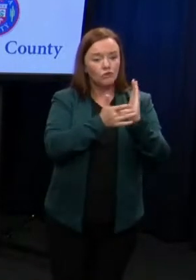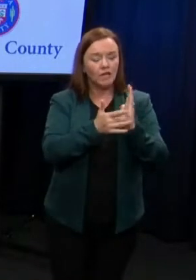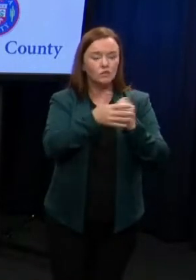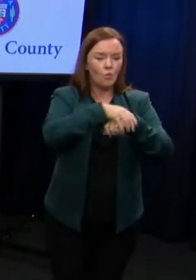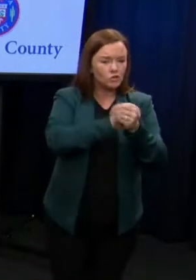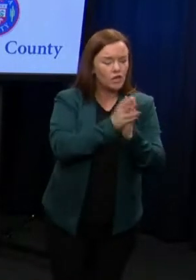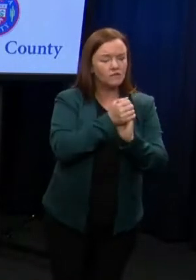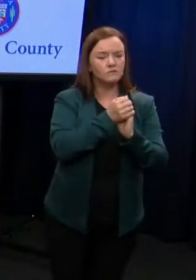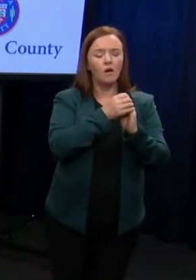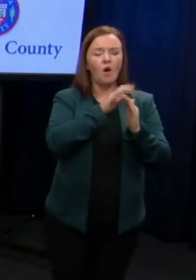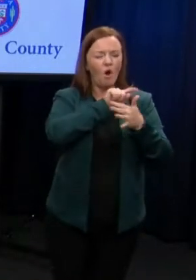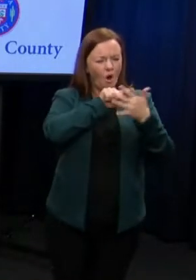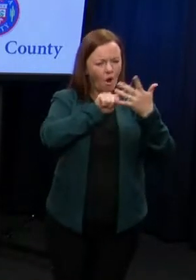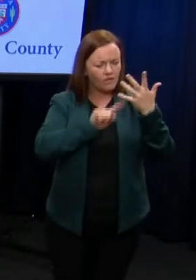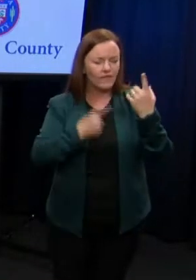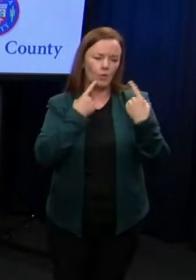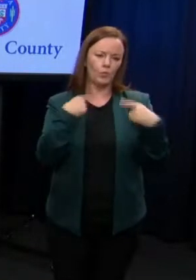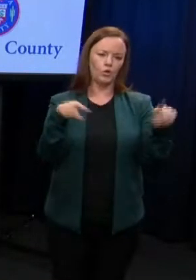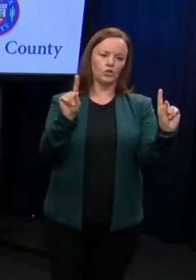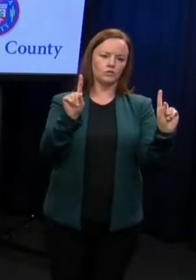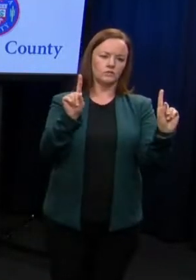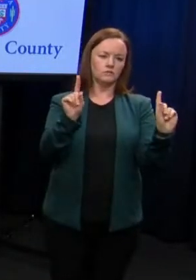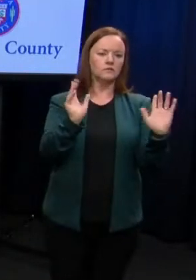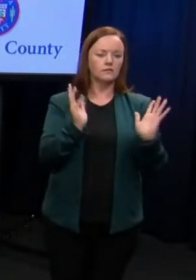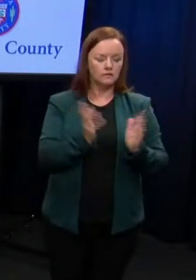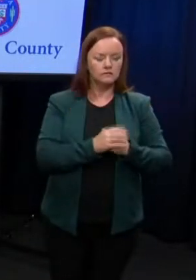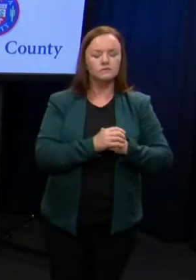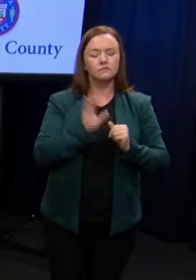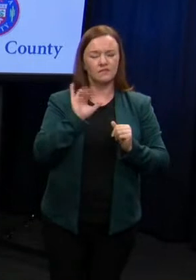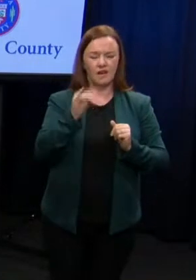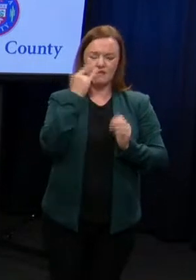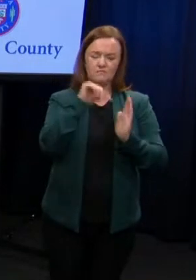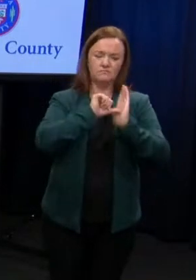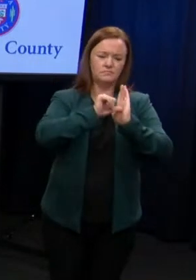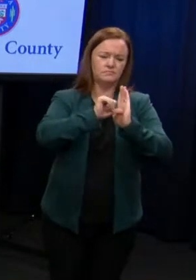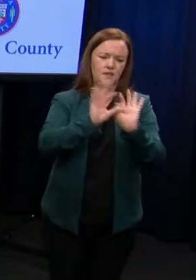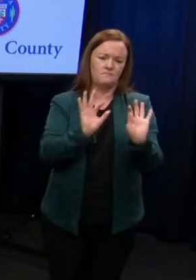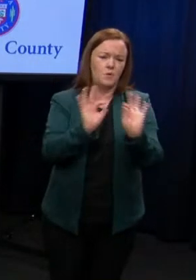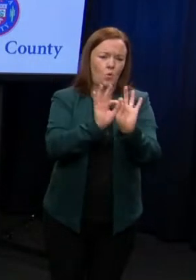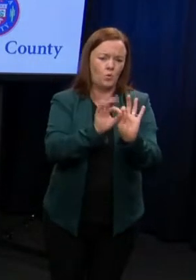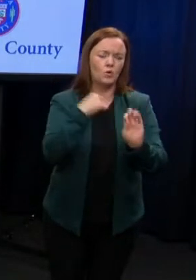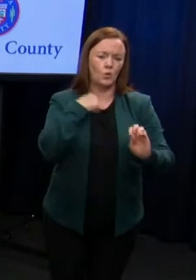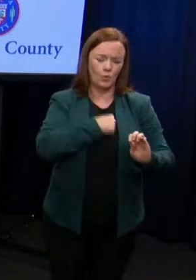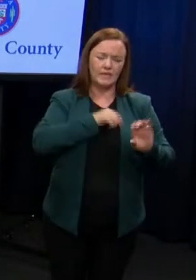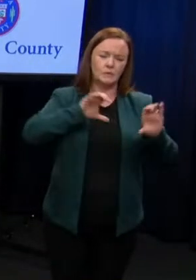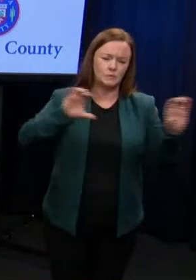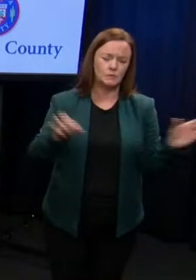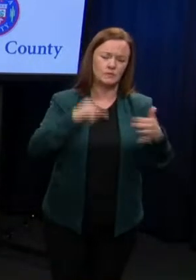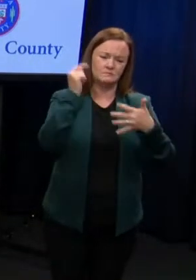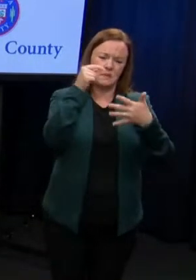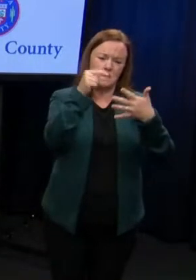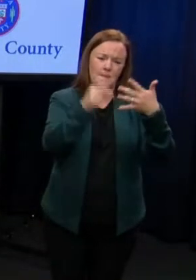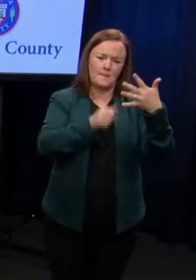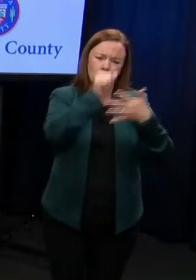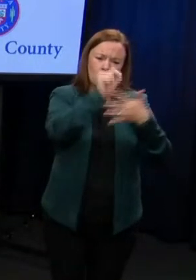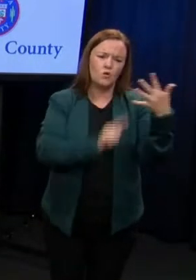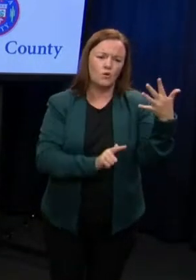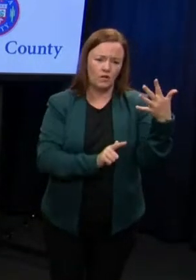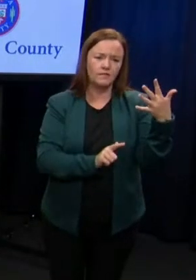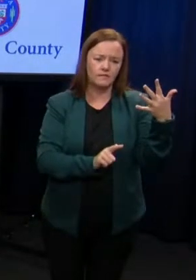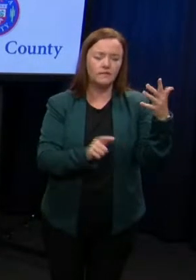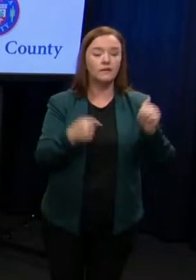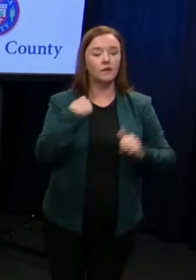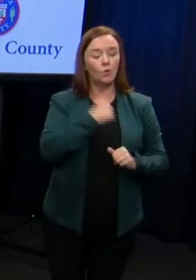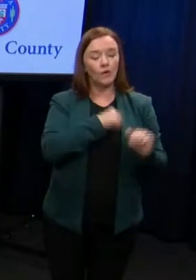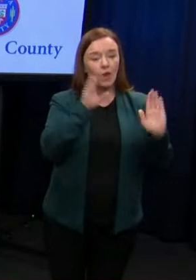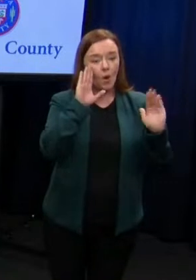hands often, all of those things work. So that's why it's so important that that's what we do right now. We hope that